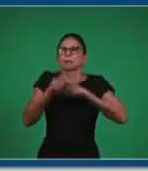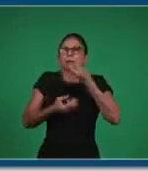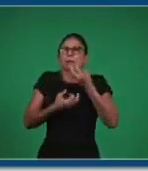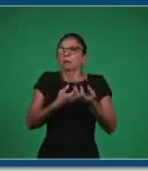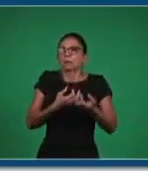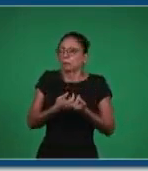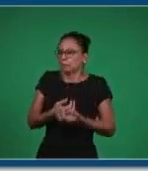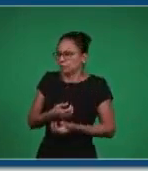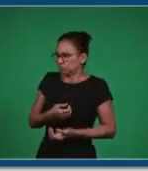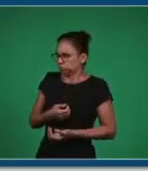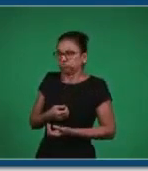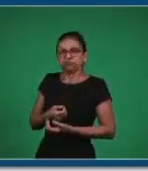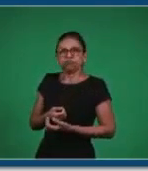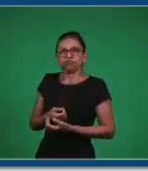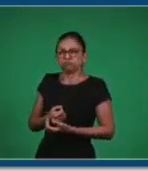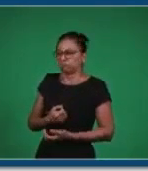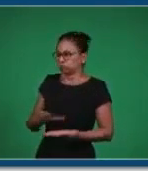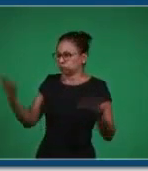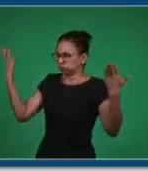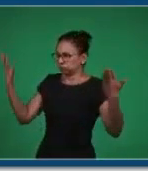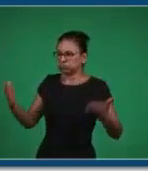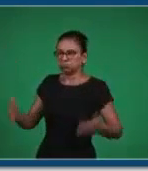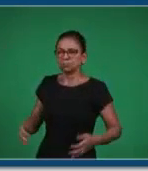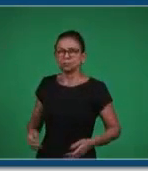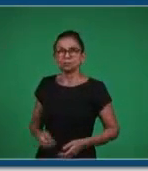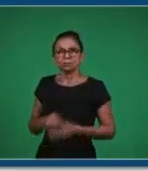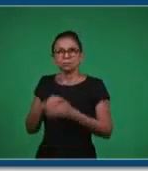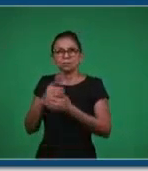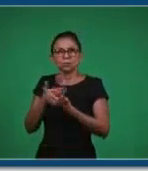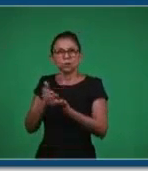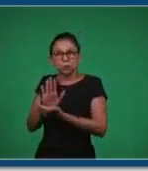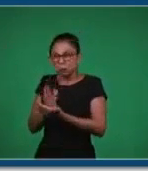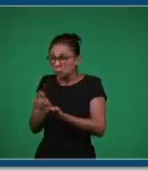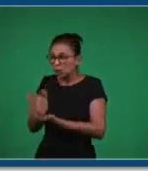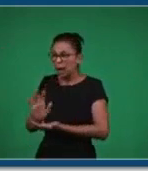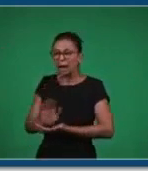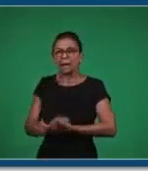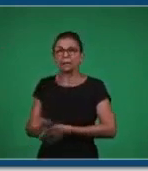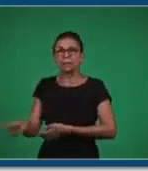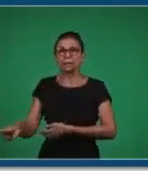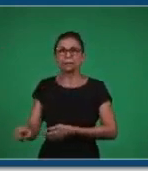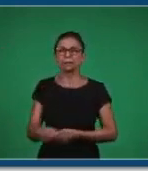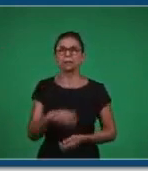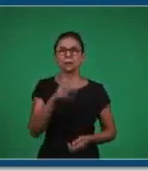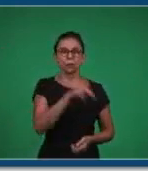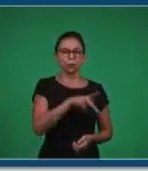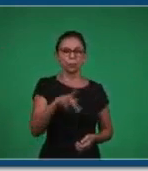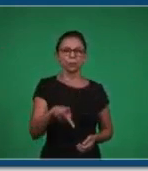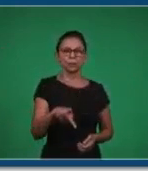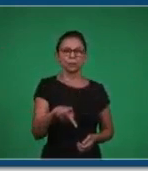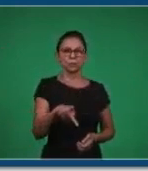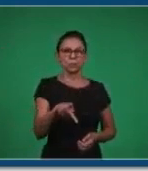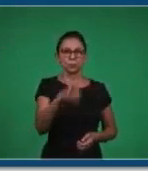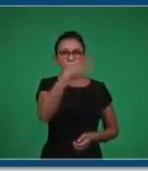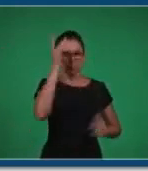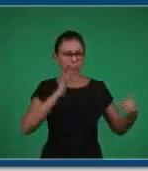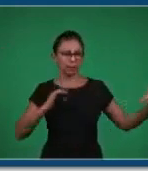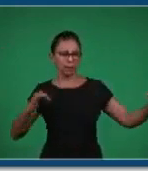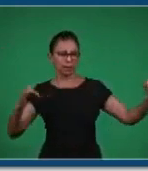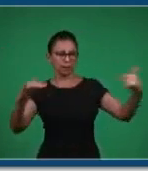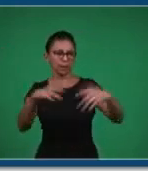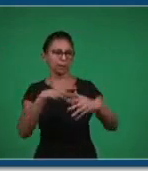they don't realize that they are bothering others. Maybe in the school they do